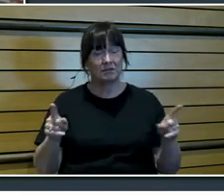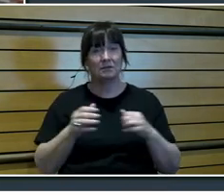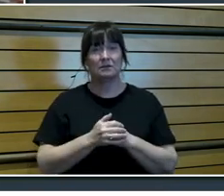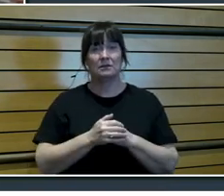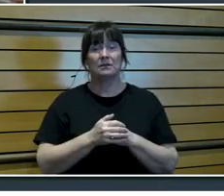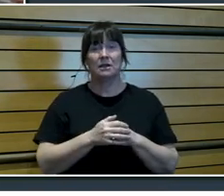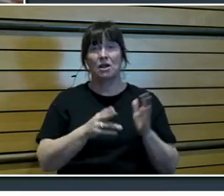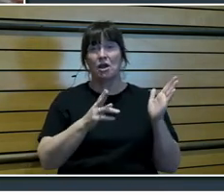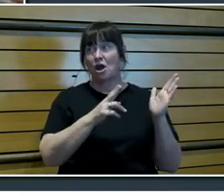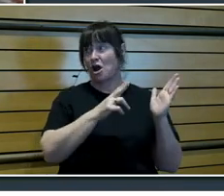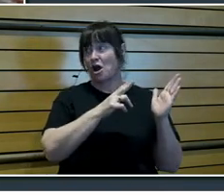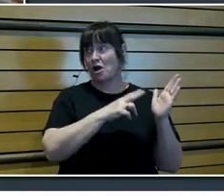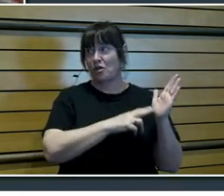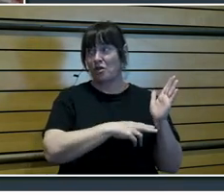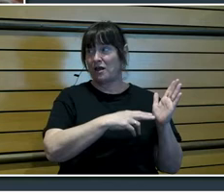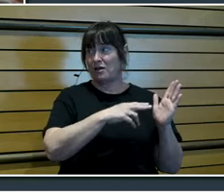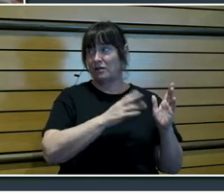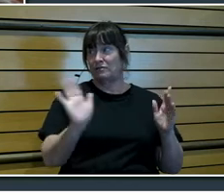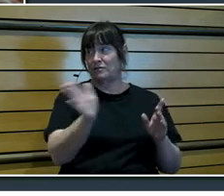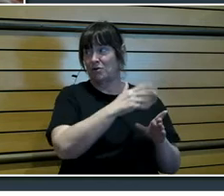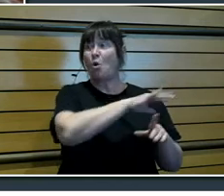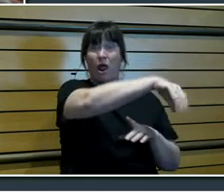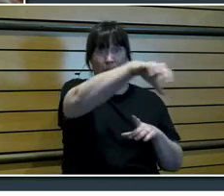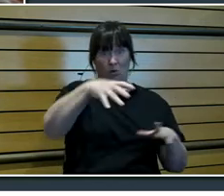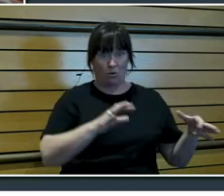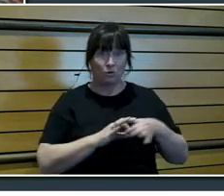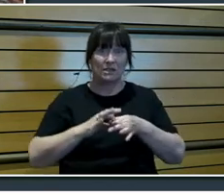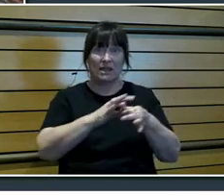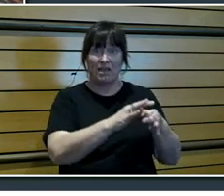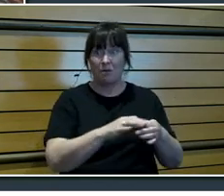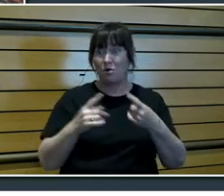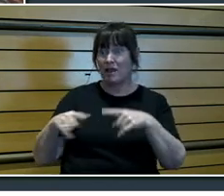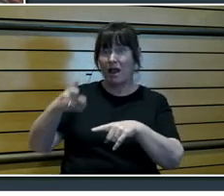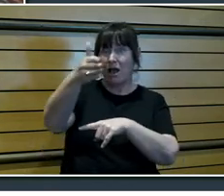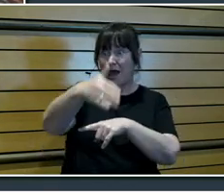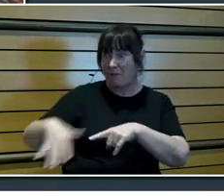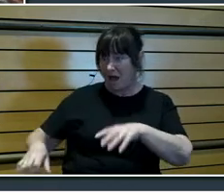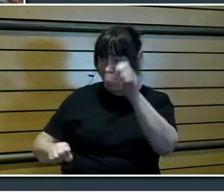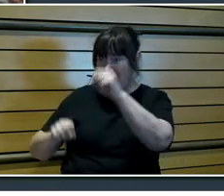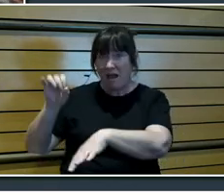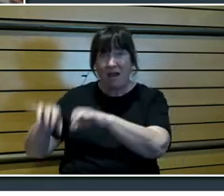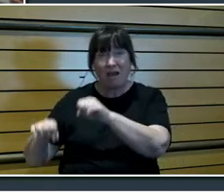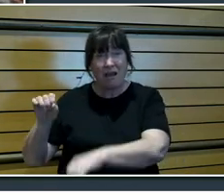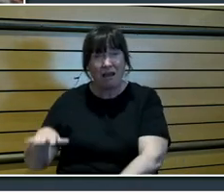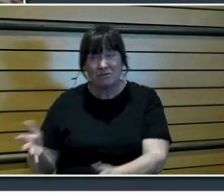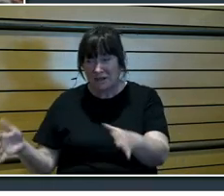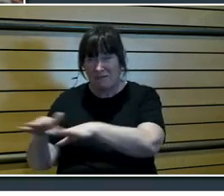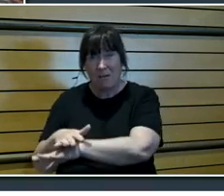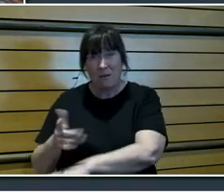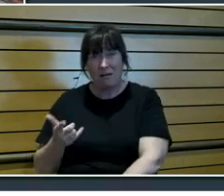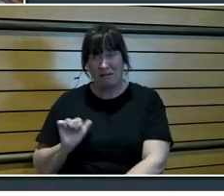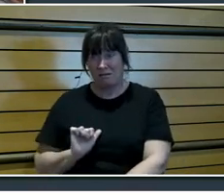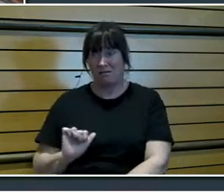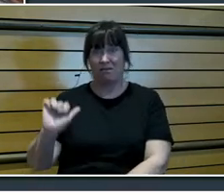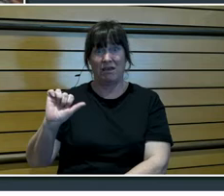o te Whanganui a Rātou would have allowed what we call the Inner Harbour, one of their key economic resources, to have become so